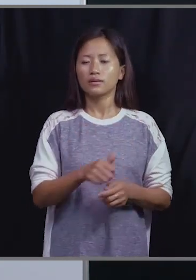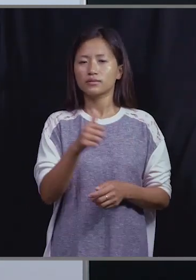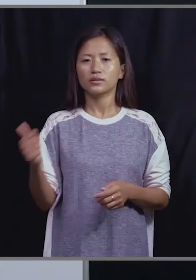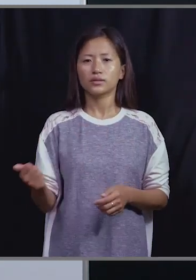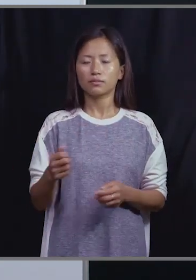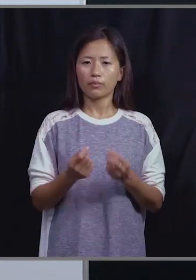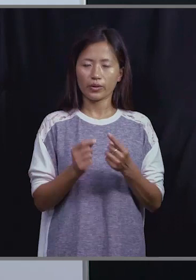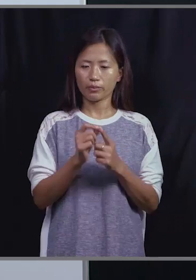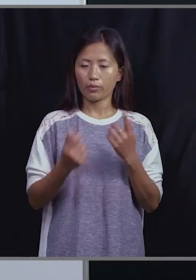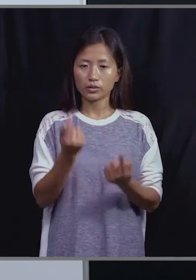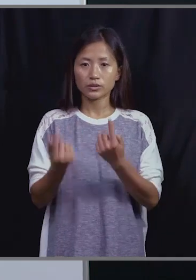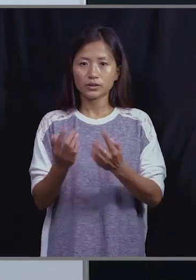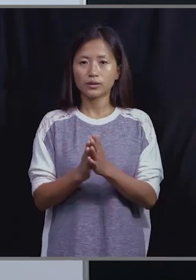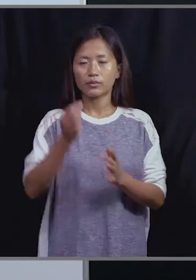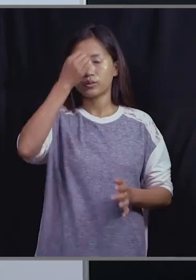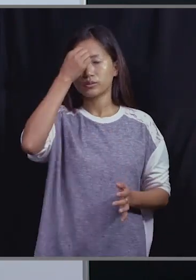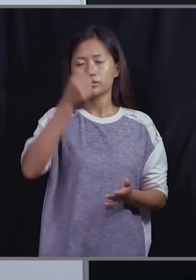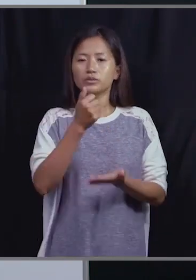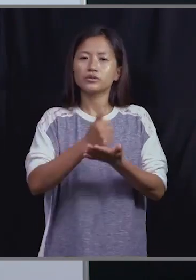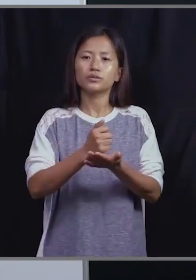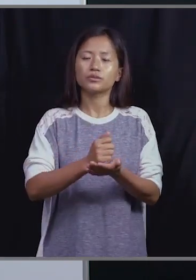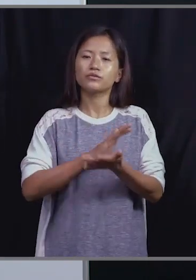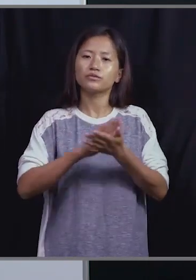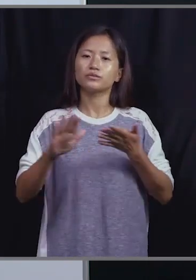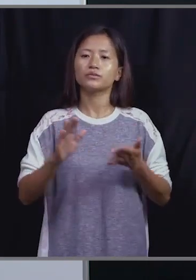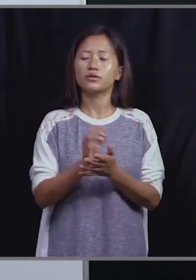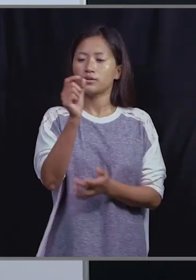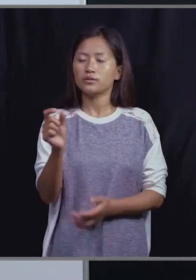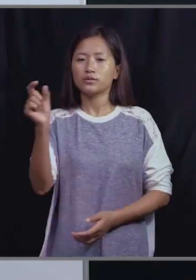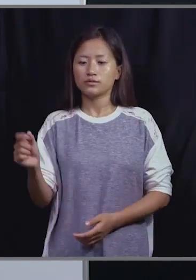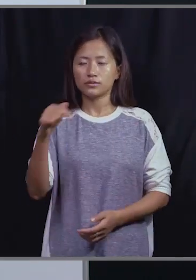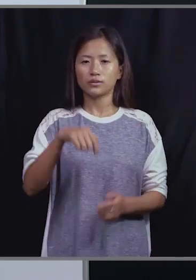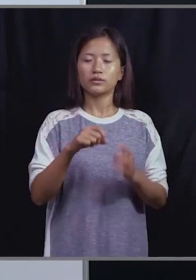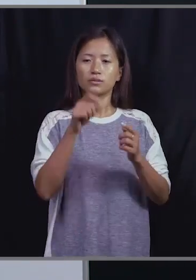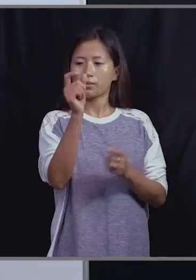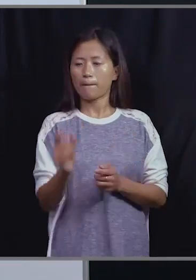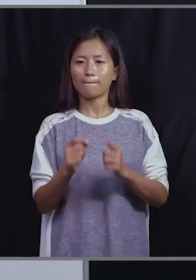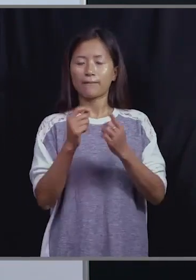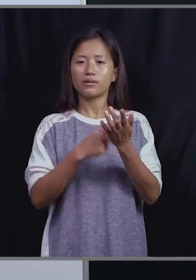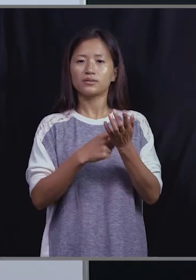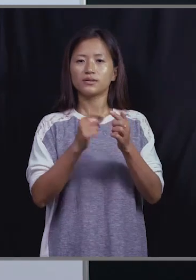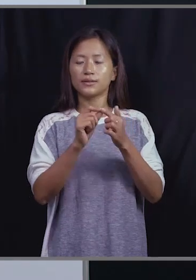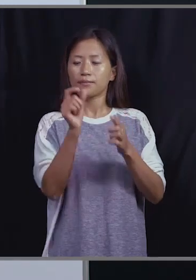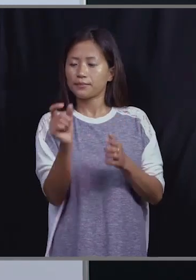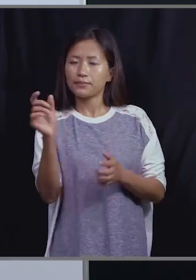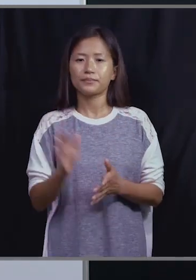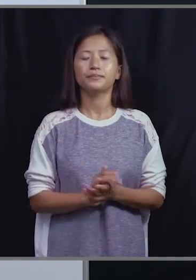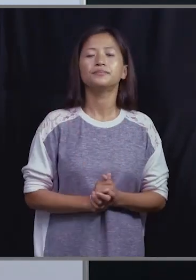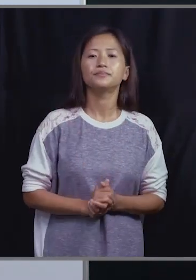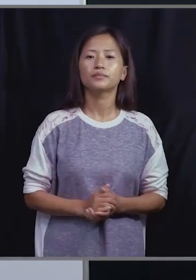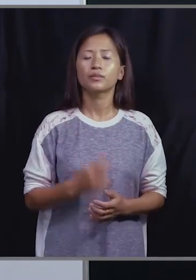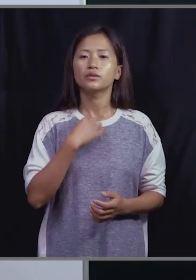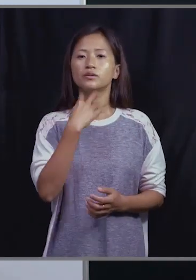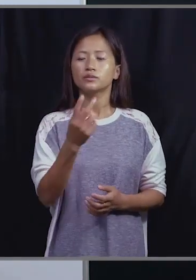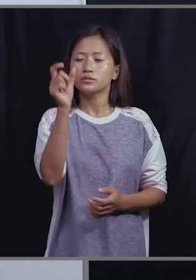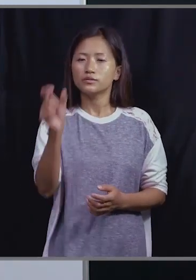any economic issues, it should be resolved by people's representative. That is, it means that people's